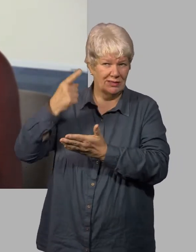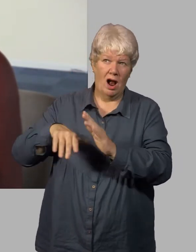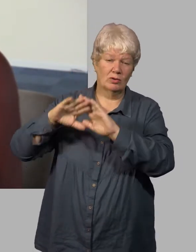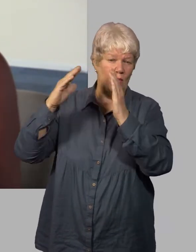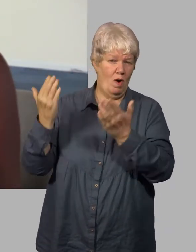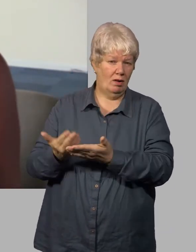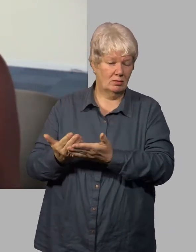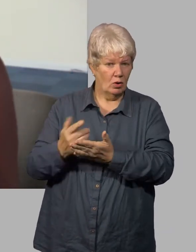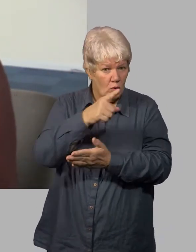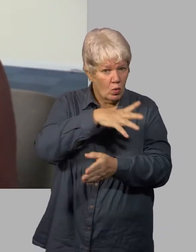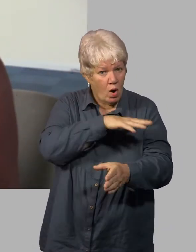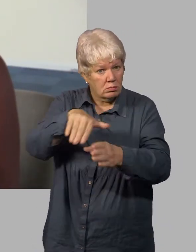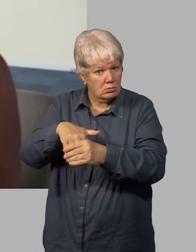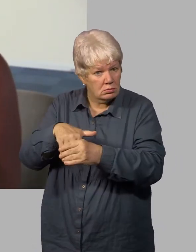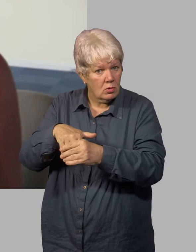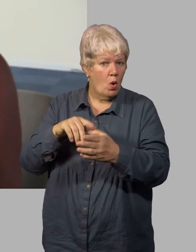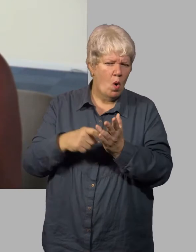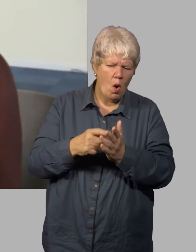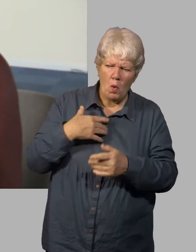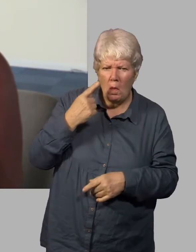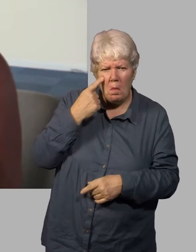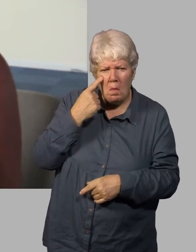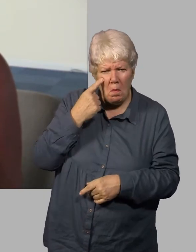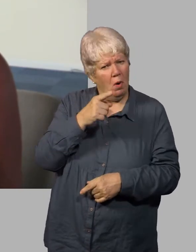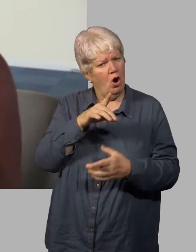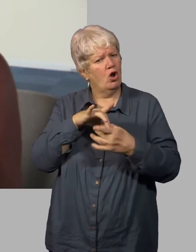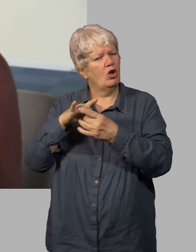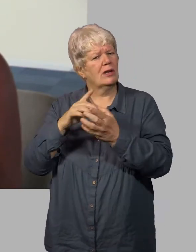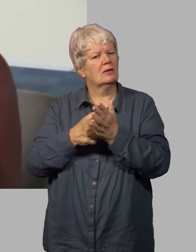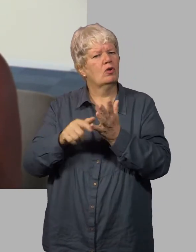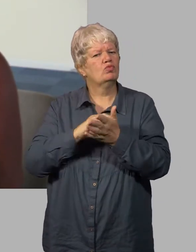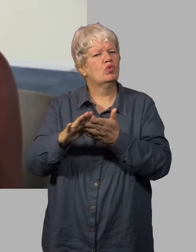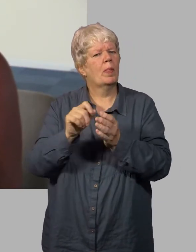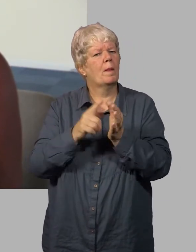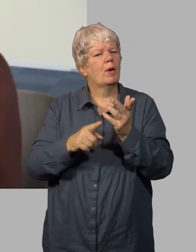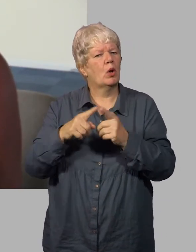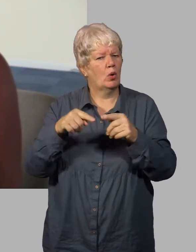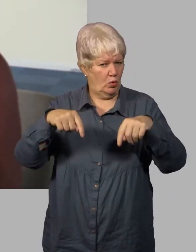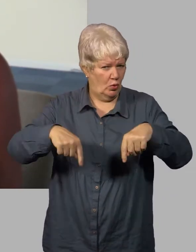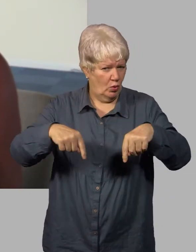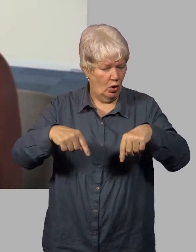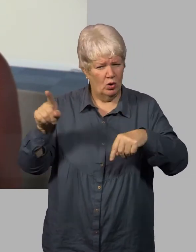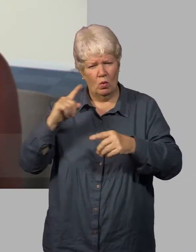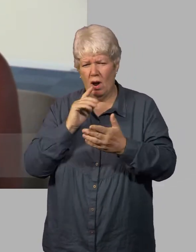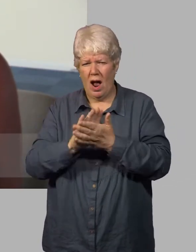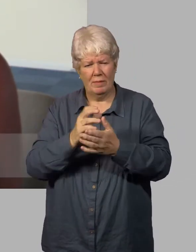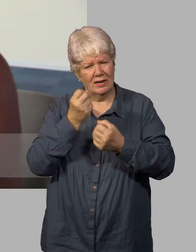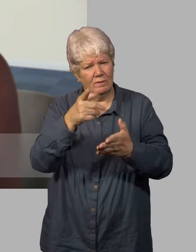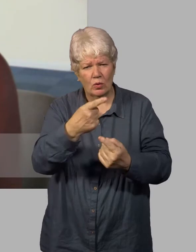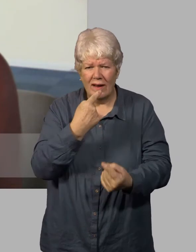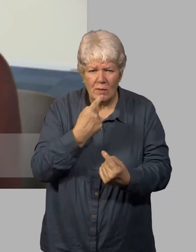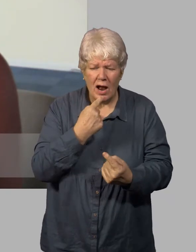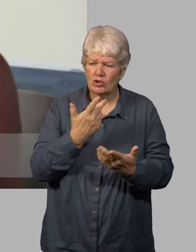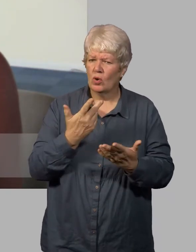world. If you're interested in taking part or just finding out more, you can contact Ruth Blue at the